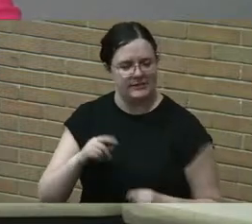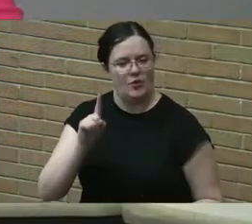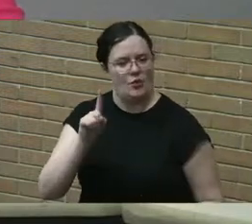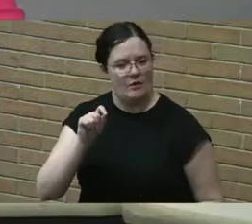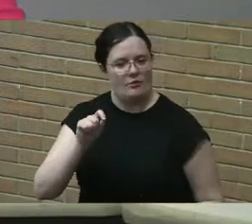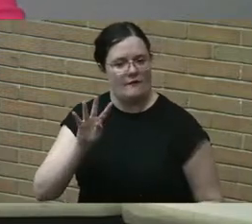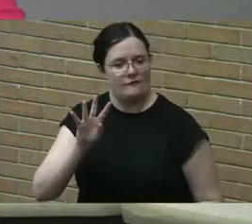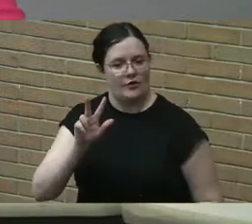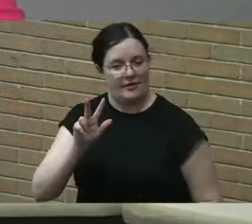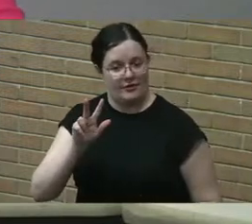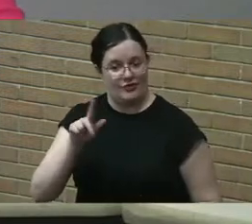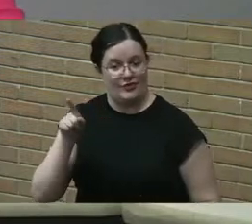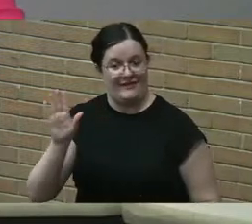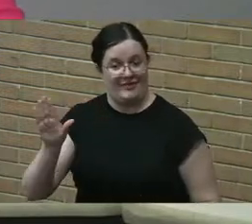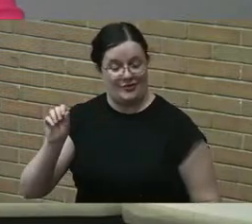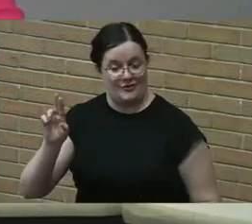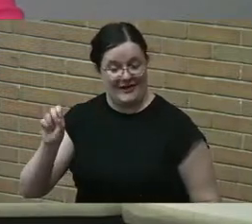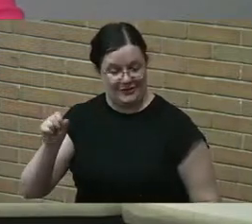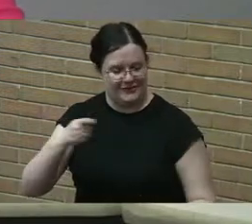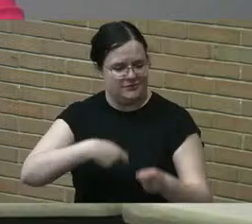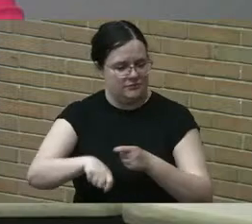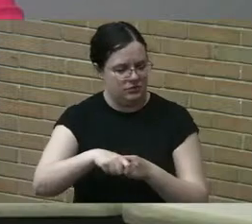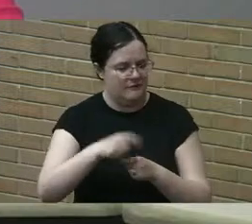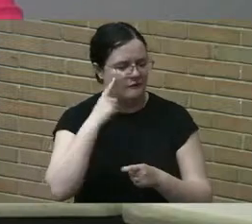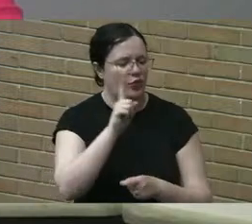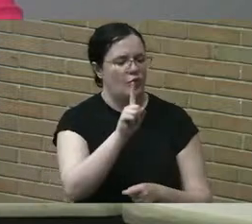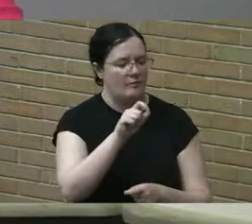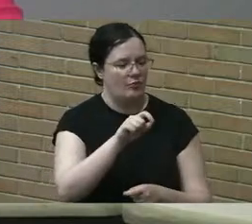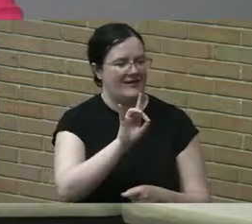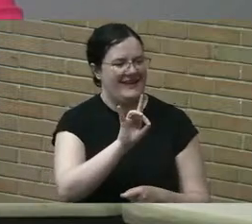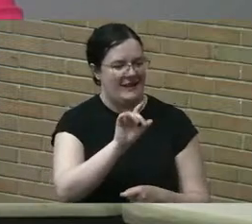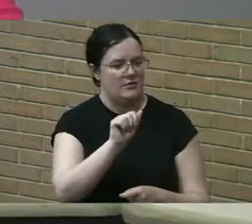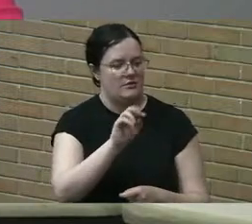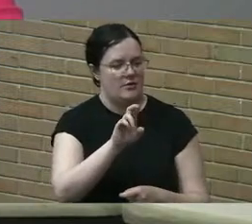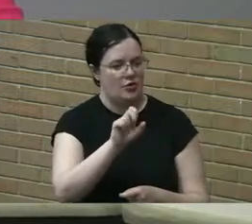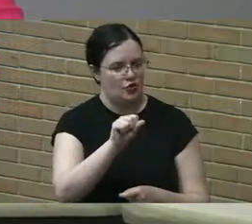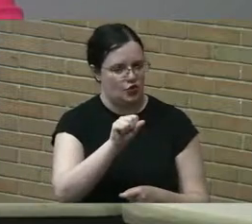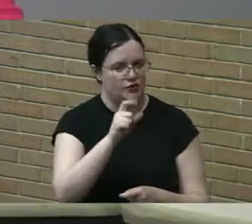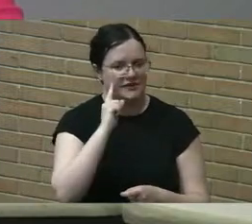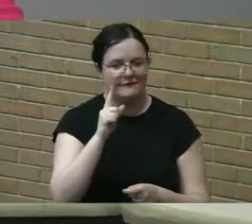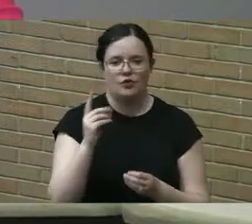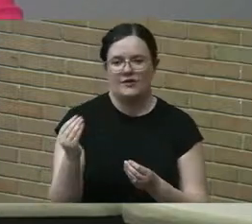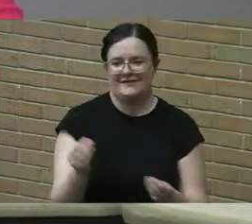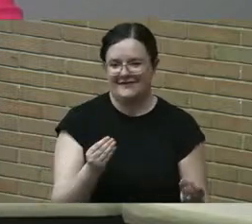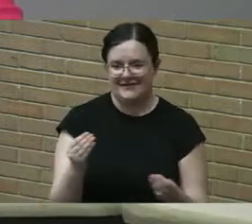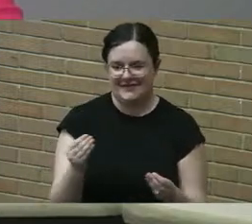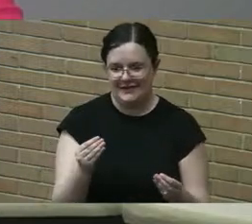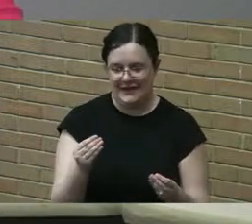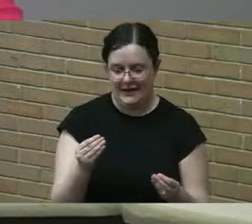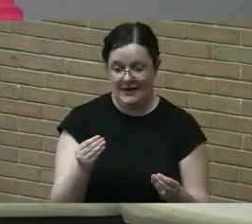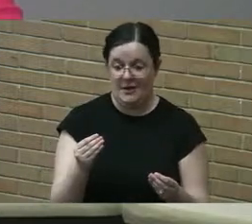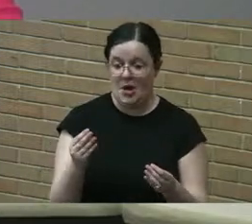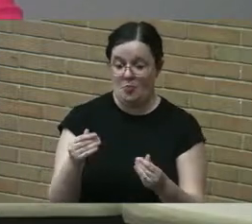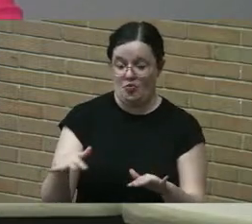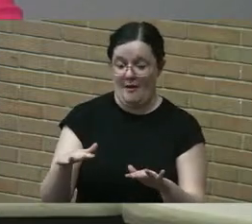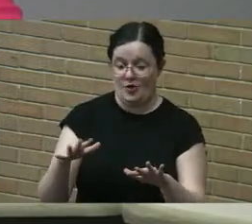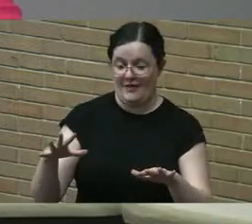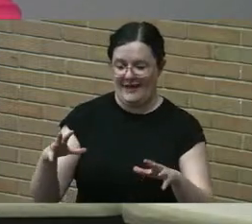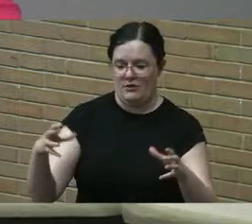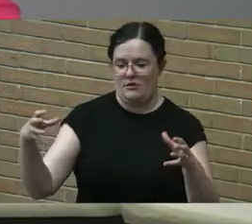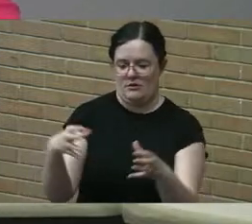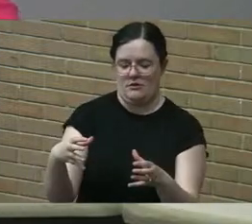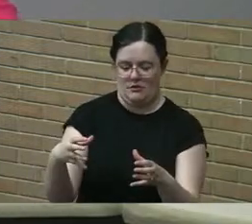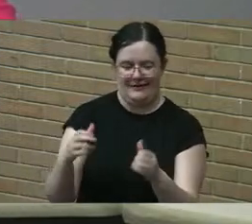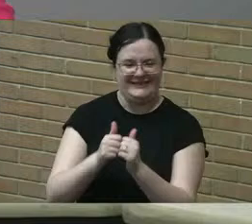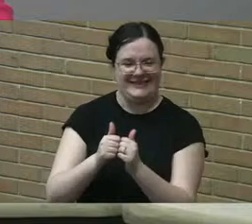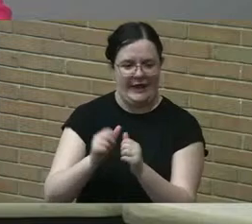1.43 acres in exchange for 1.8 acres to facilitate having an aggregated property that can be re-subdivided